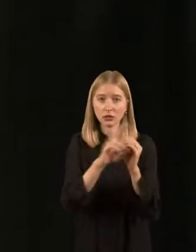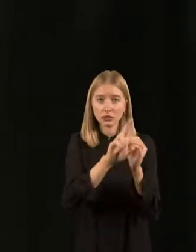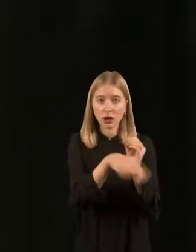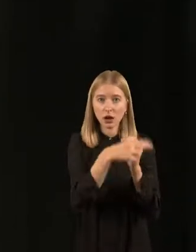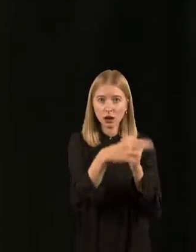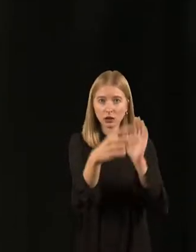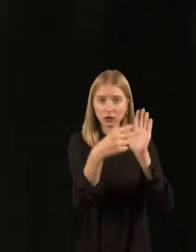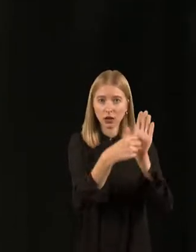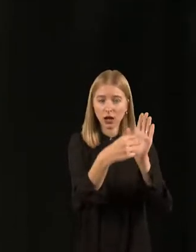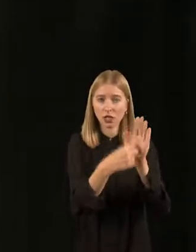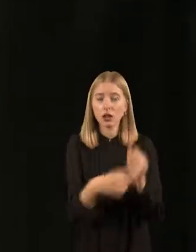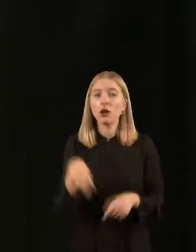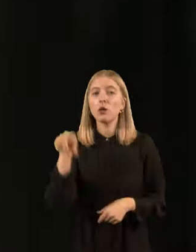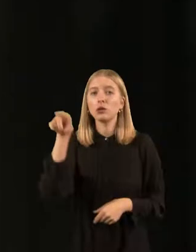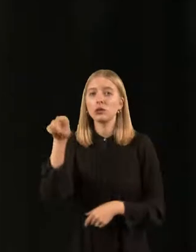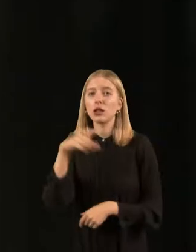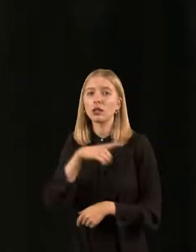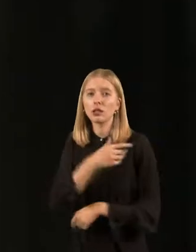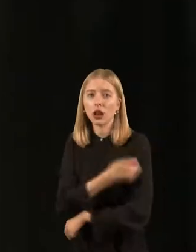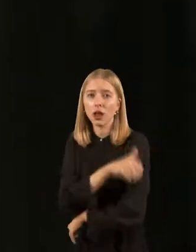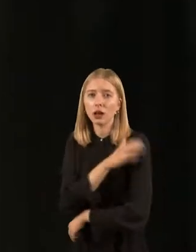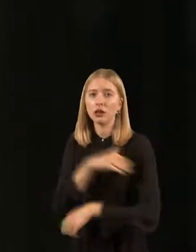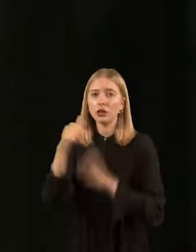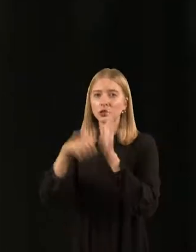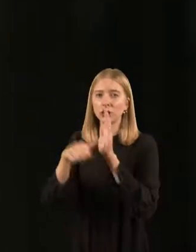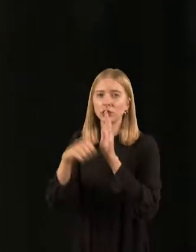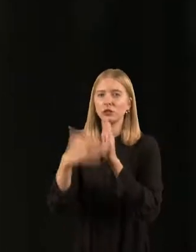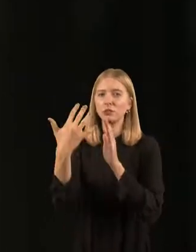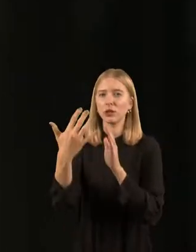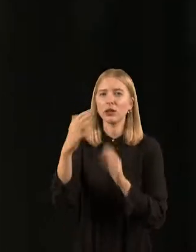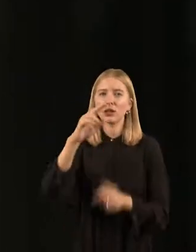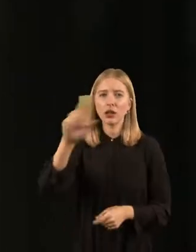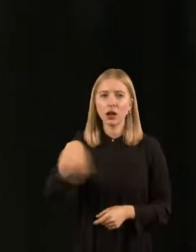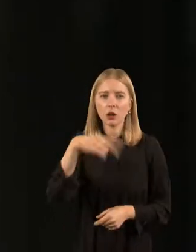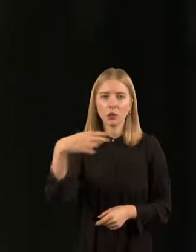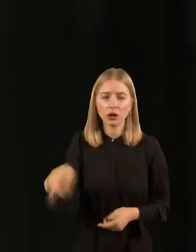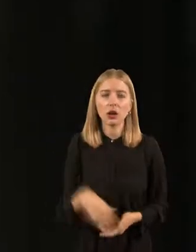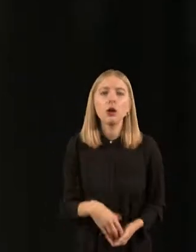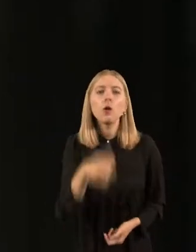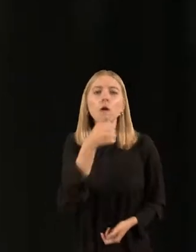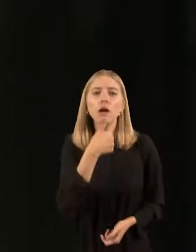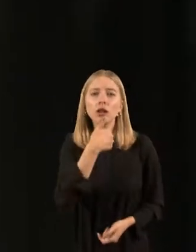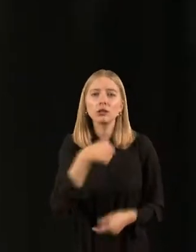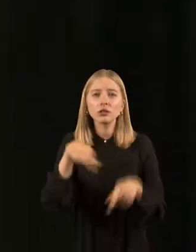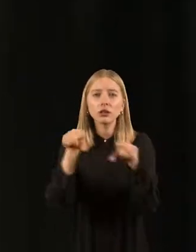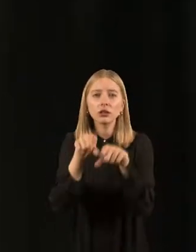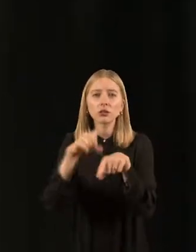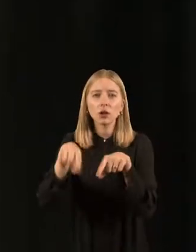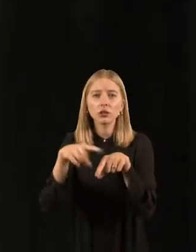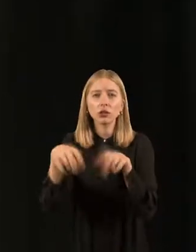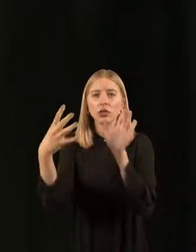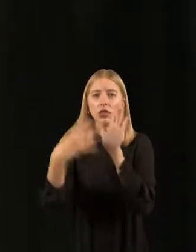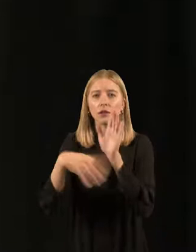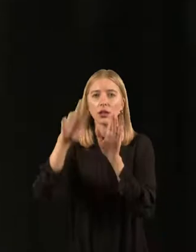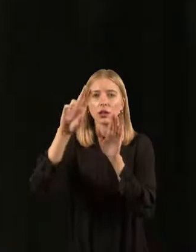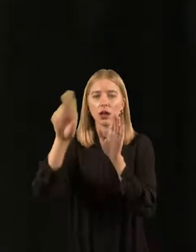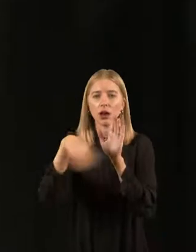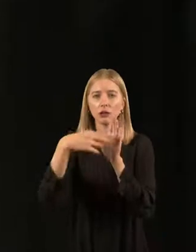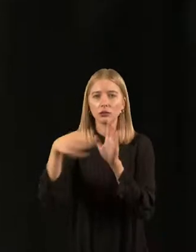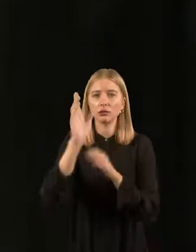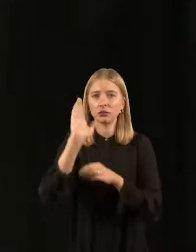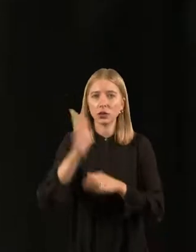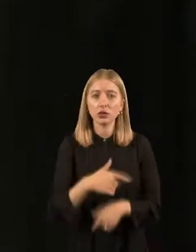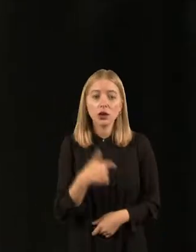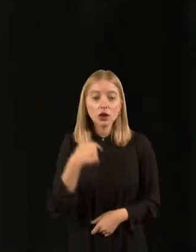the landfilling tax, which is again among the lowest in Europe. So